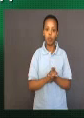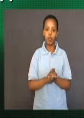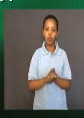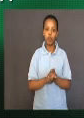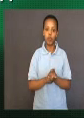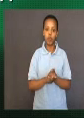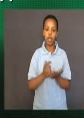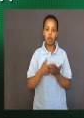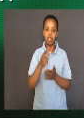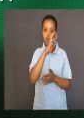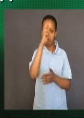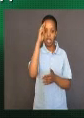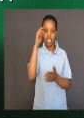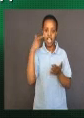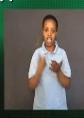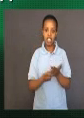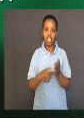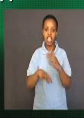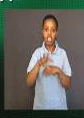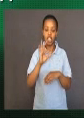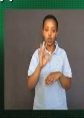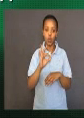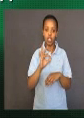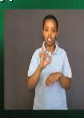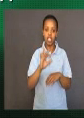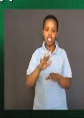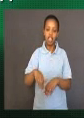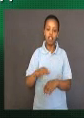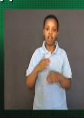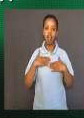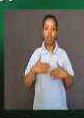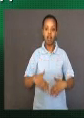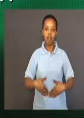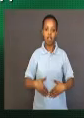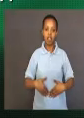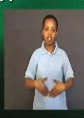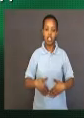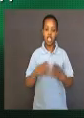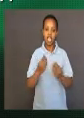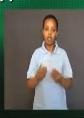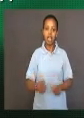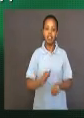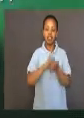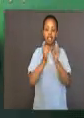these fossils are unique and were not part of evolution.